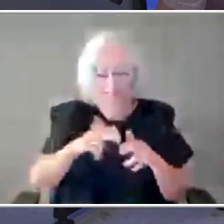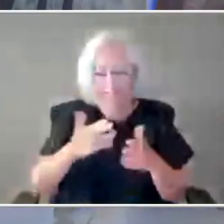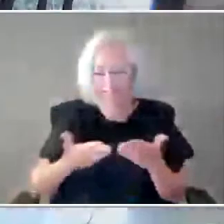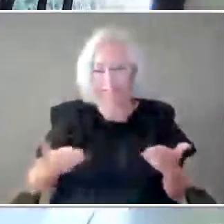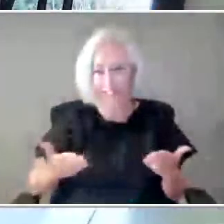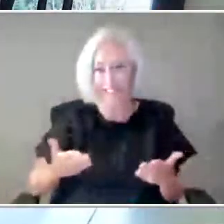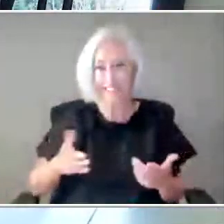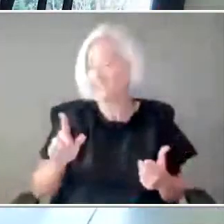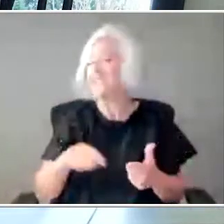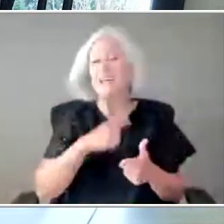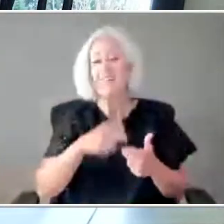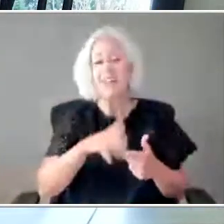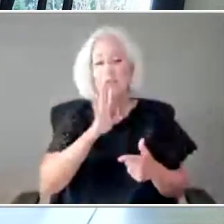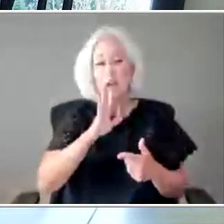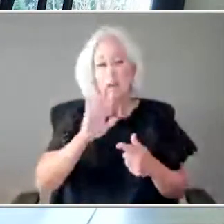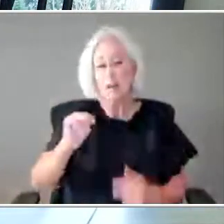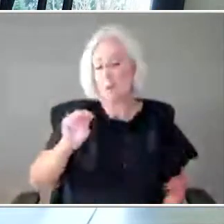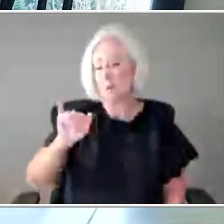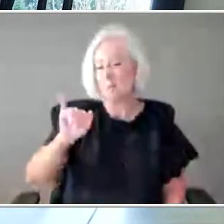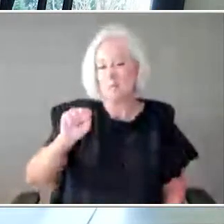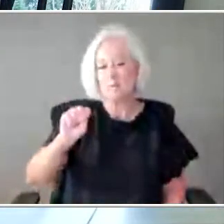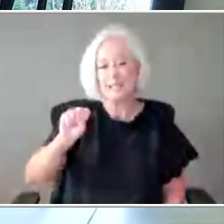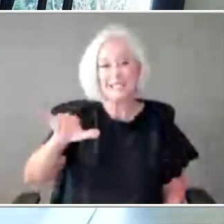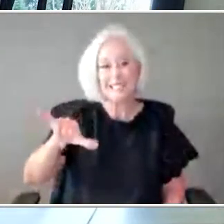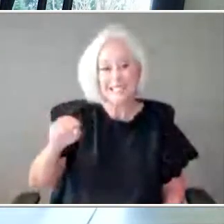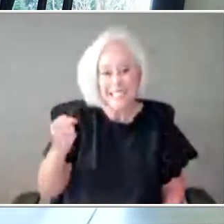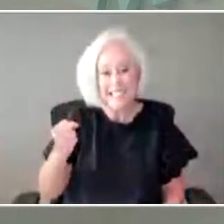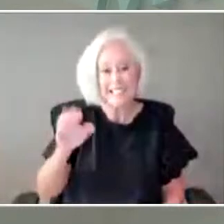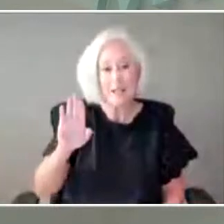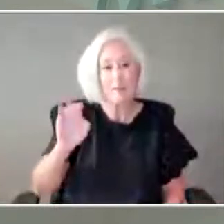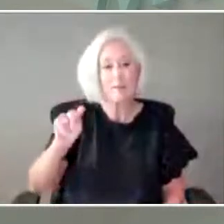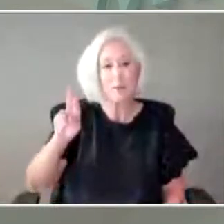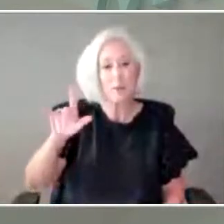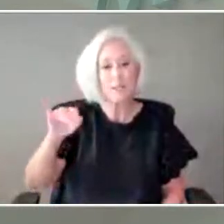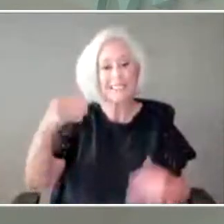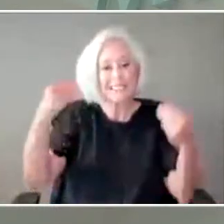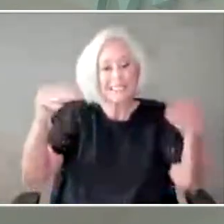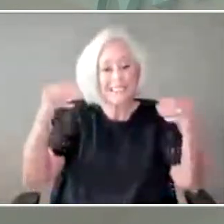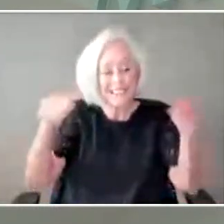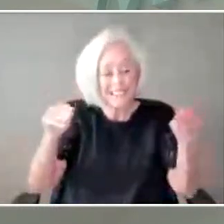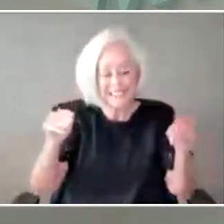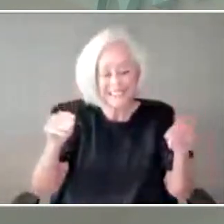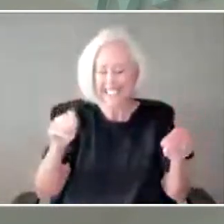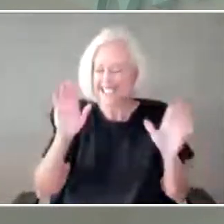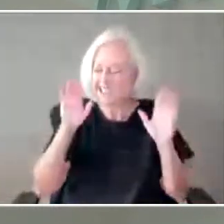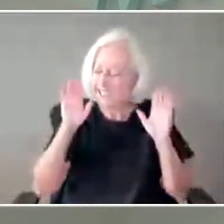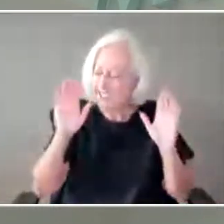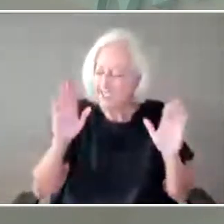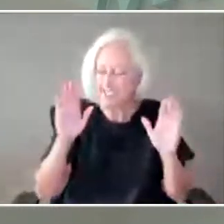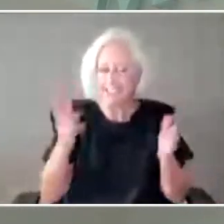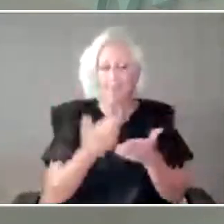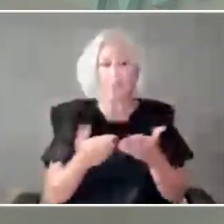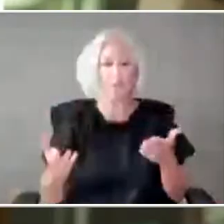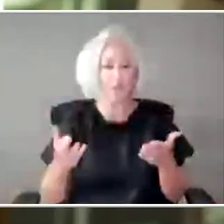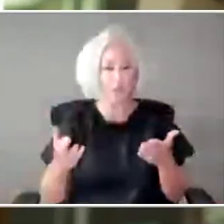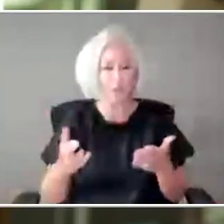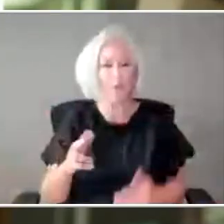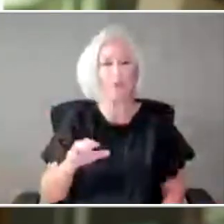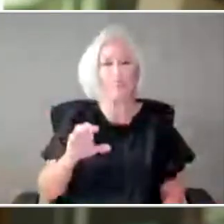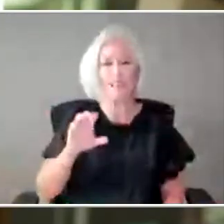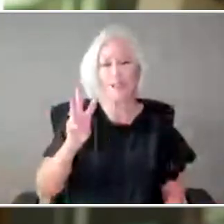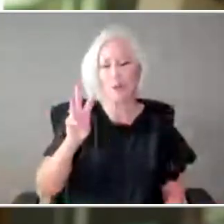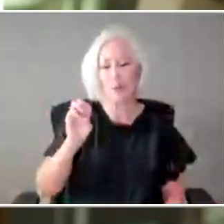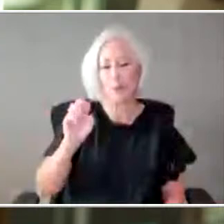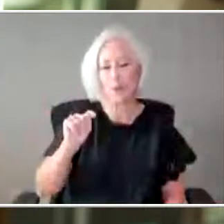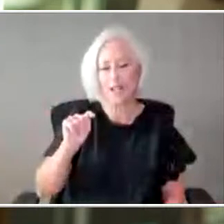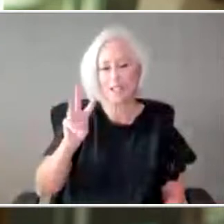such a great resource over at our Westwood Cancer Center. They have lots of wigs and all sorts of things. Yes. You settled